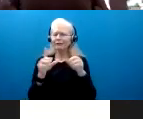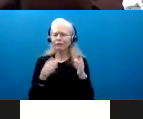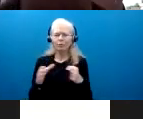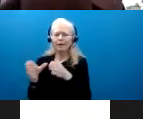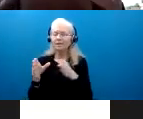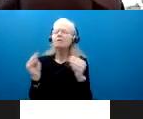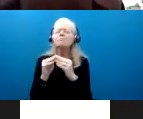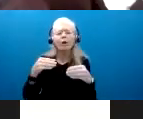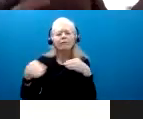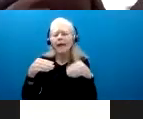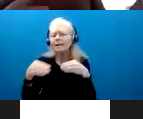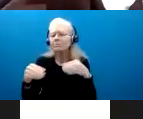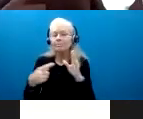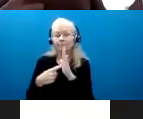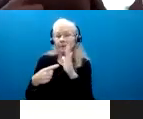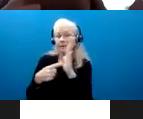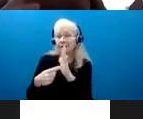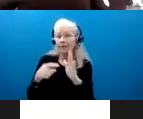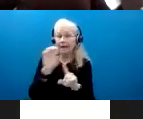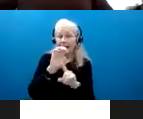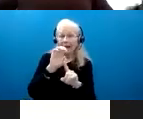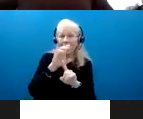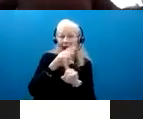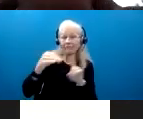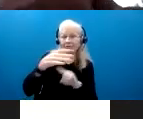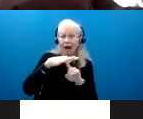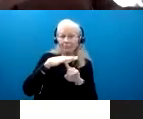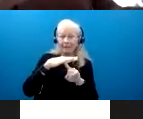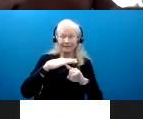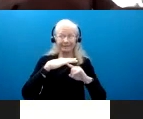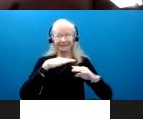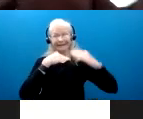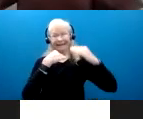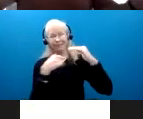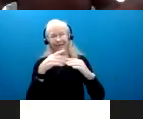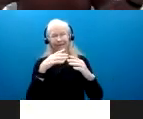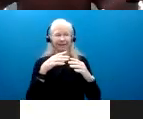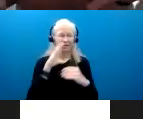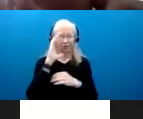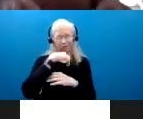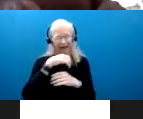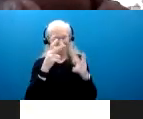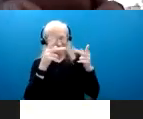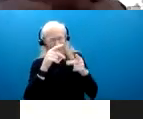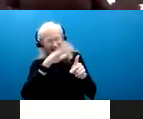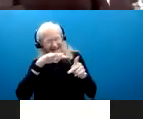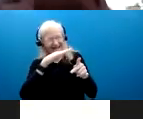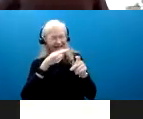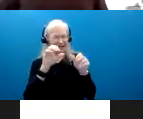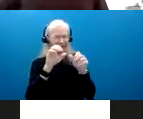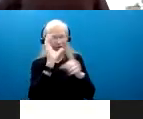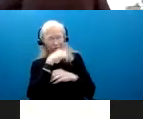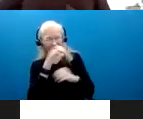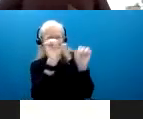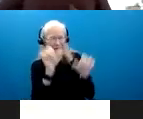So I can take an environmentally constrained piece of property that's in a weird location with a weird shape and maybe fit a few different product types into it